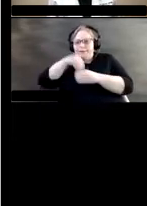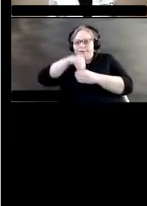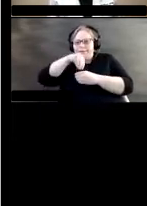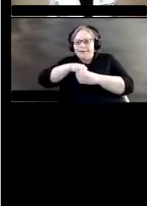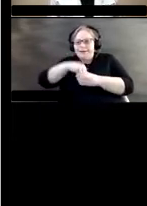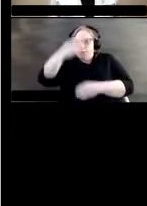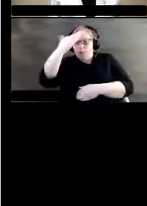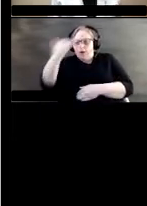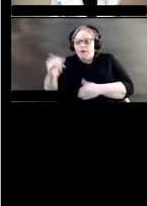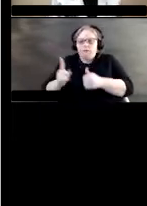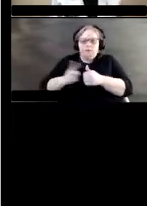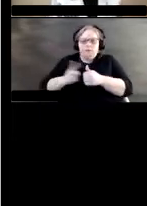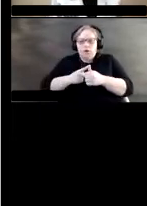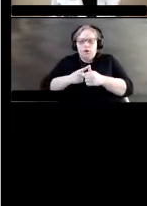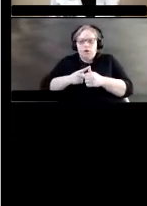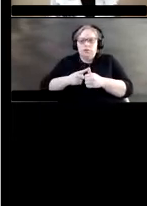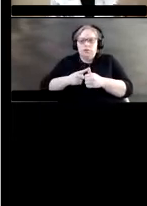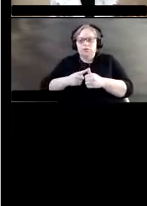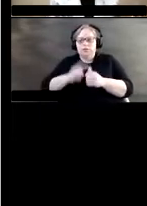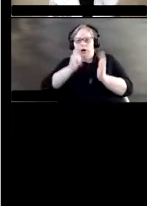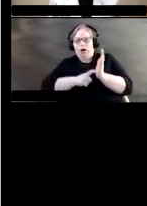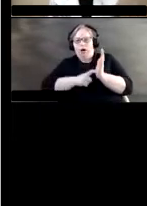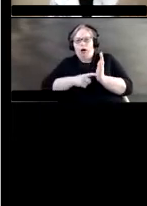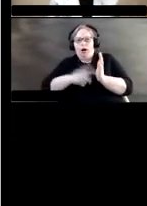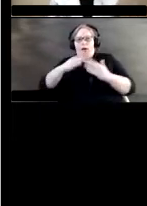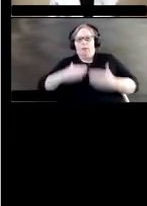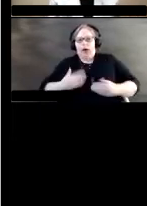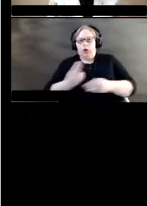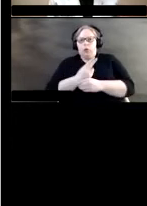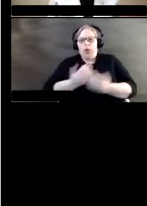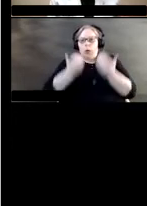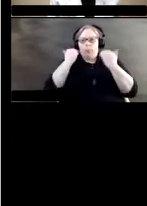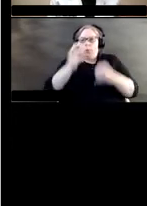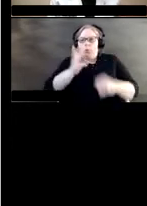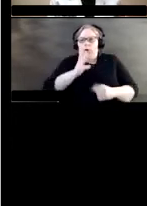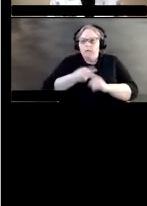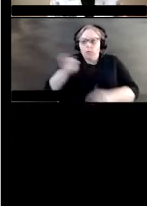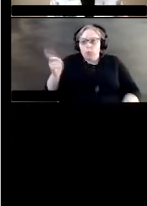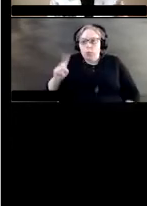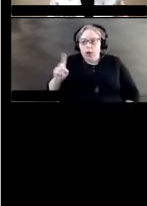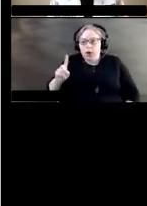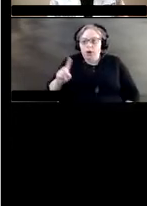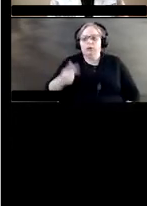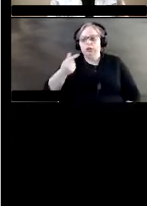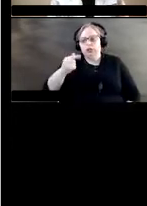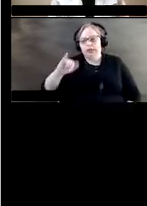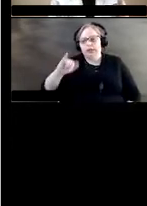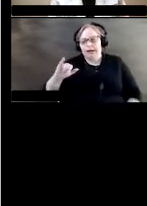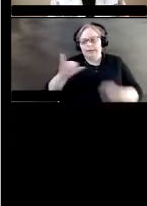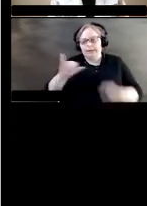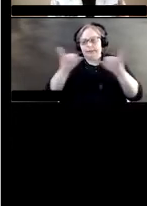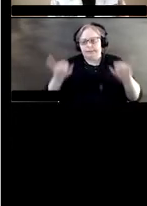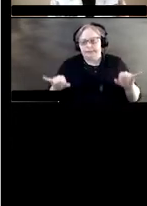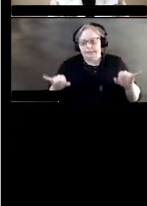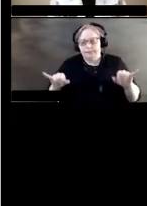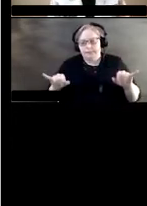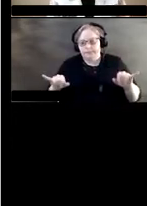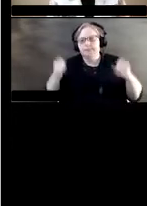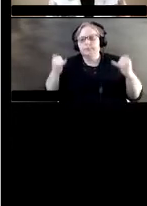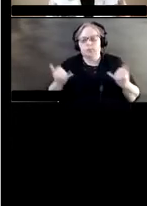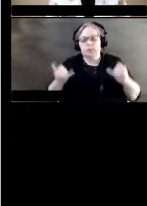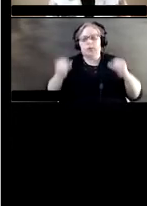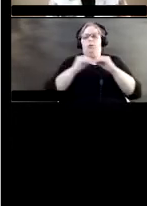steals water from is your bowel. So you're going to be more constipated. Now, not only do you have problems with